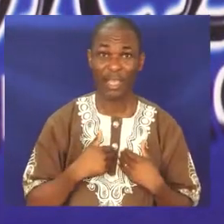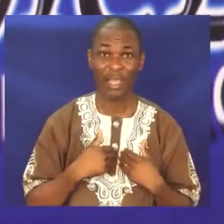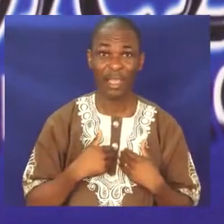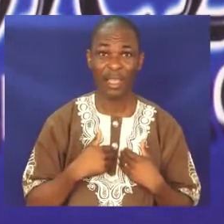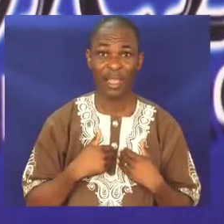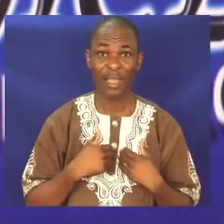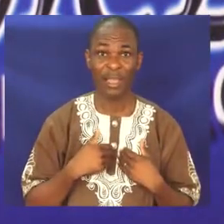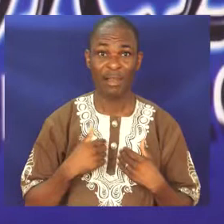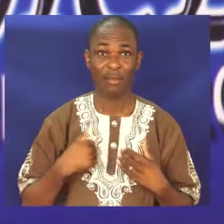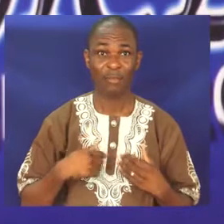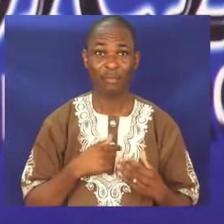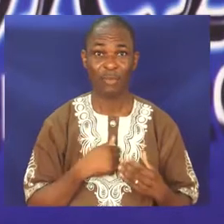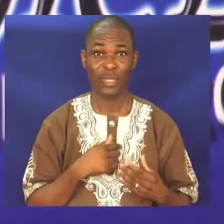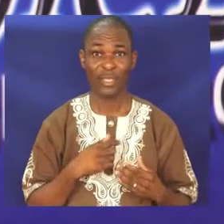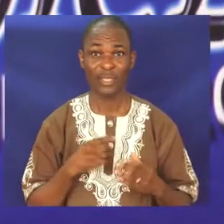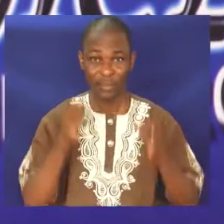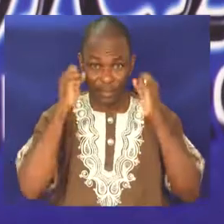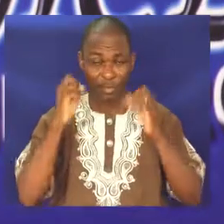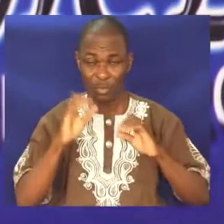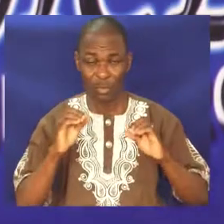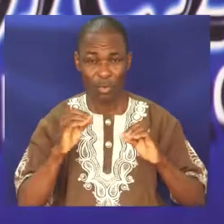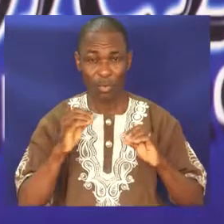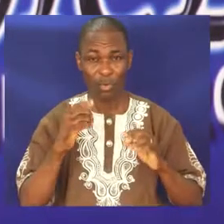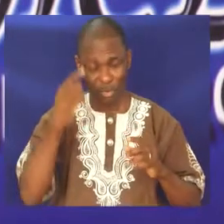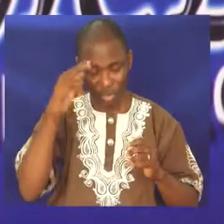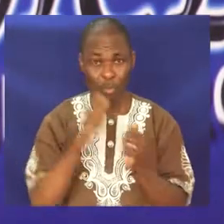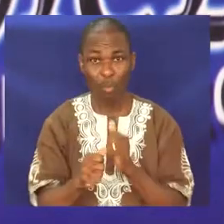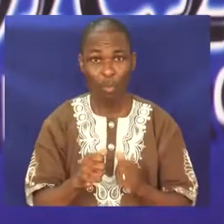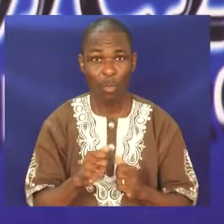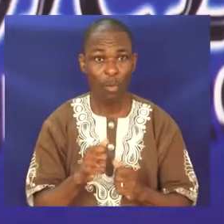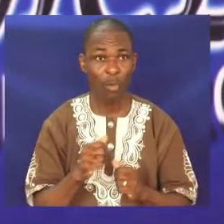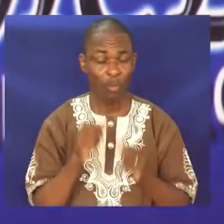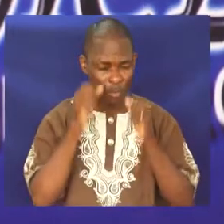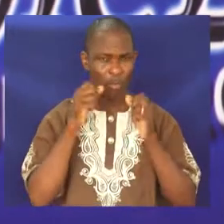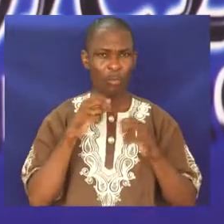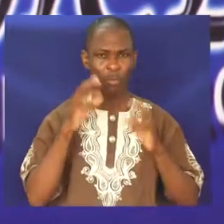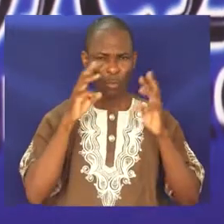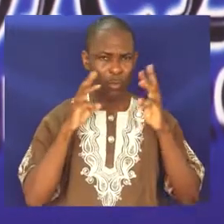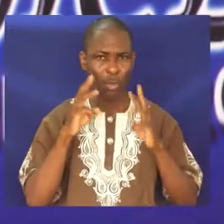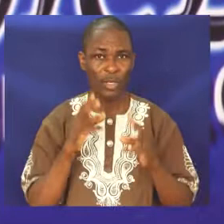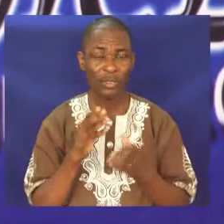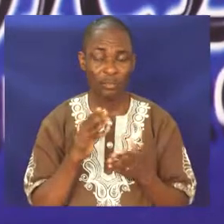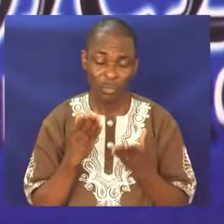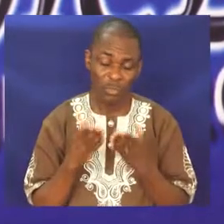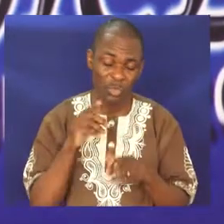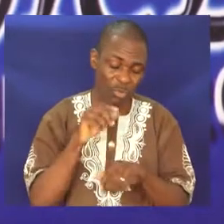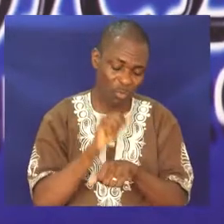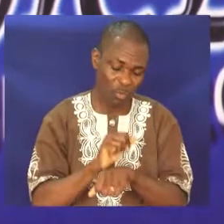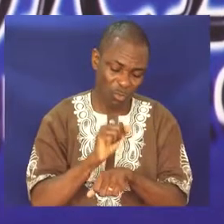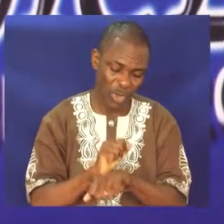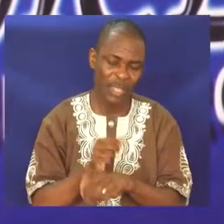pay di da ohun we adwuma ba bi ni atu aka 300 Ghana cedis wo sie sua ye yi